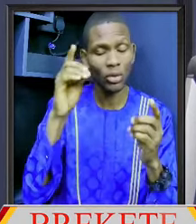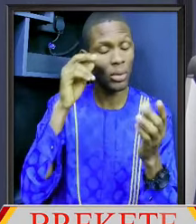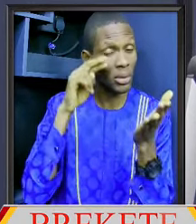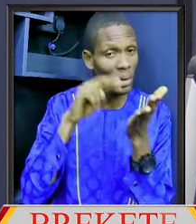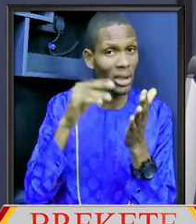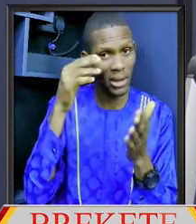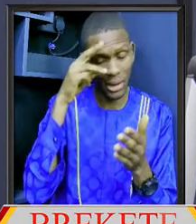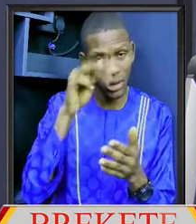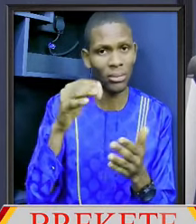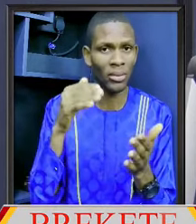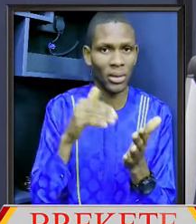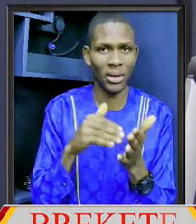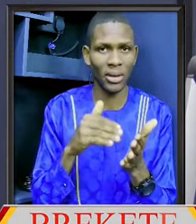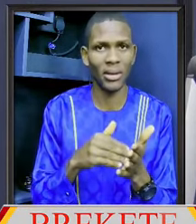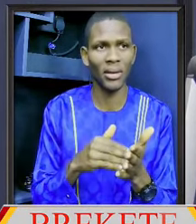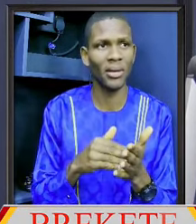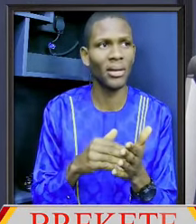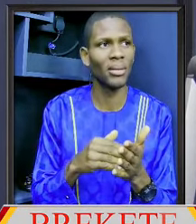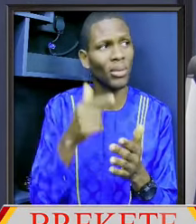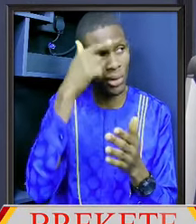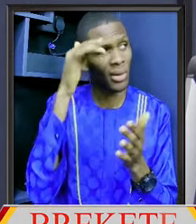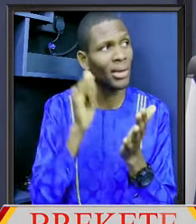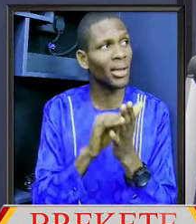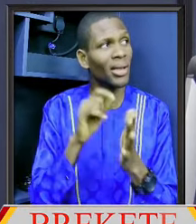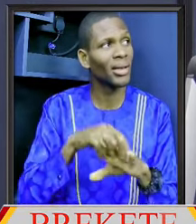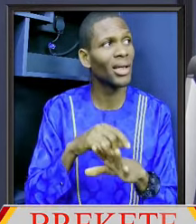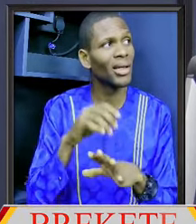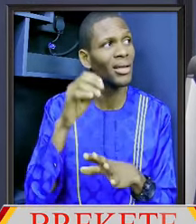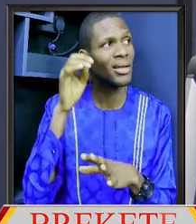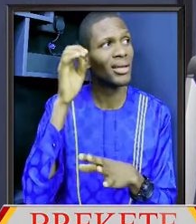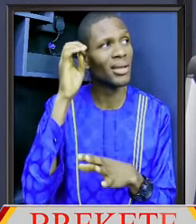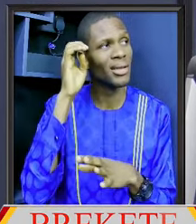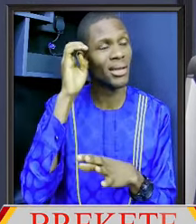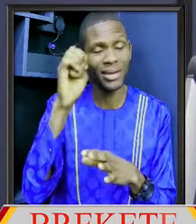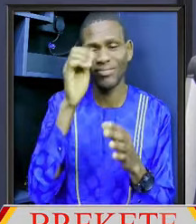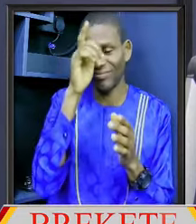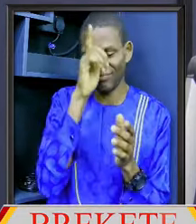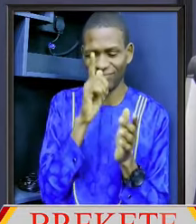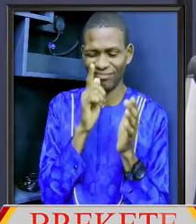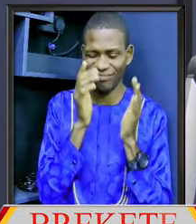her. Because that time is slim.